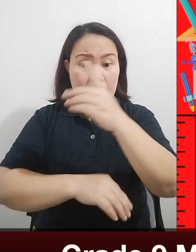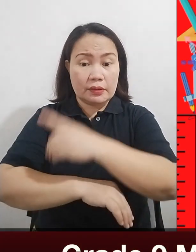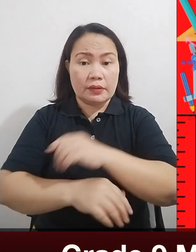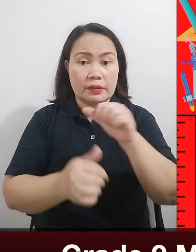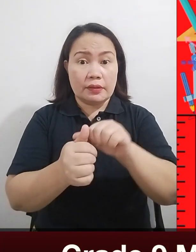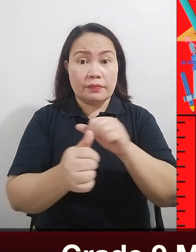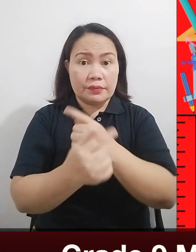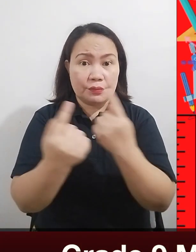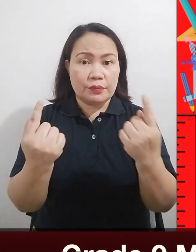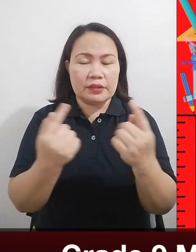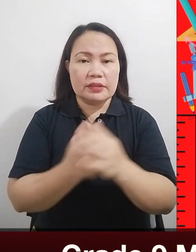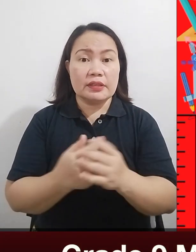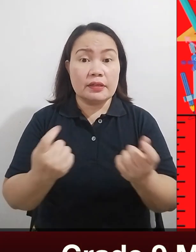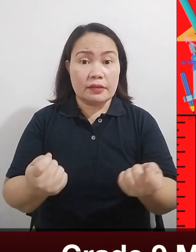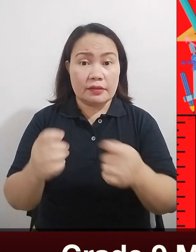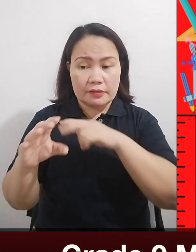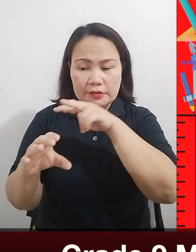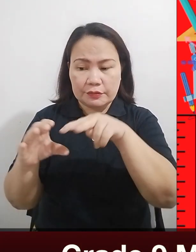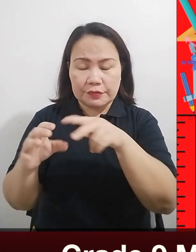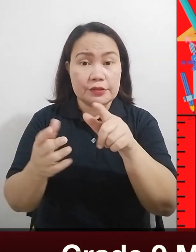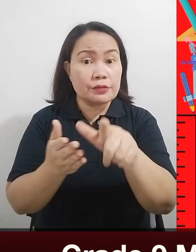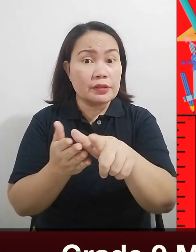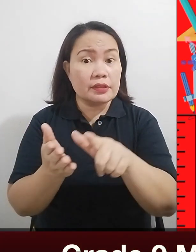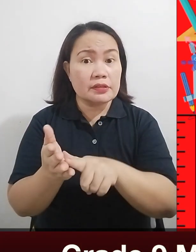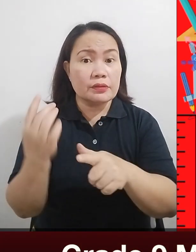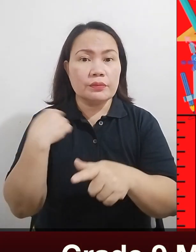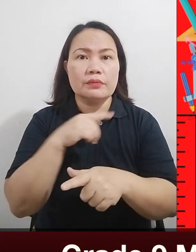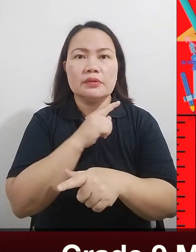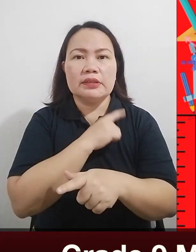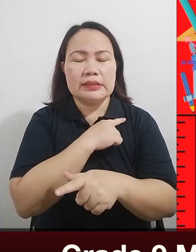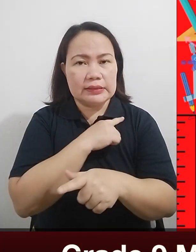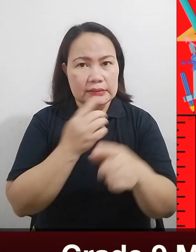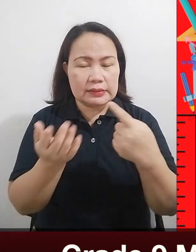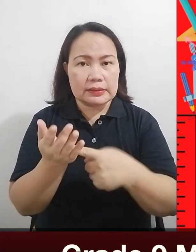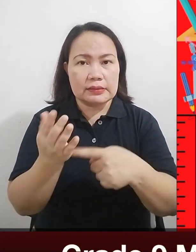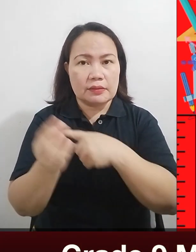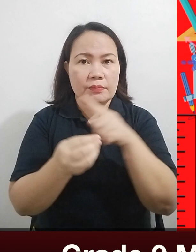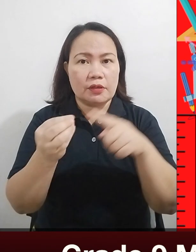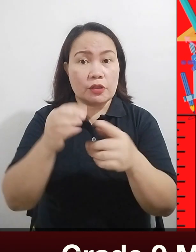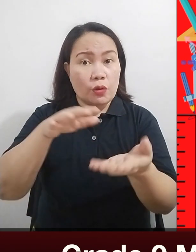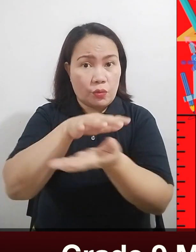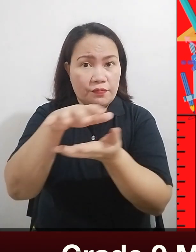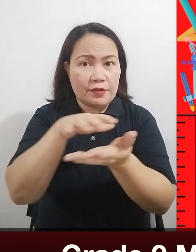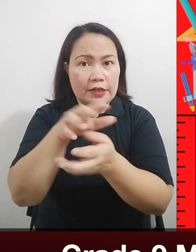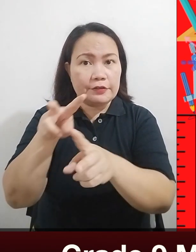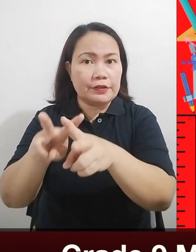Day everyone, in this video lesson, we will discuss about combined variation.